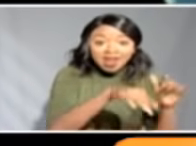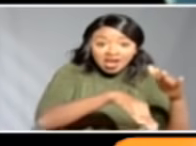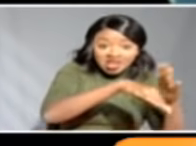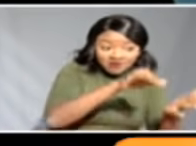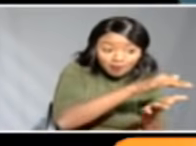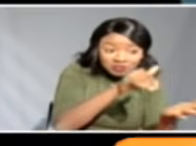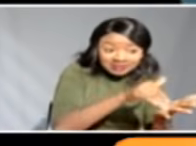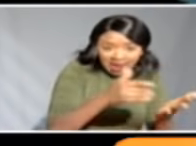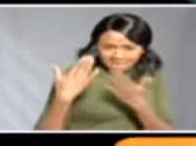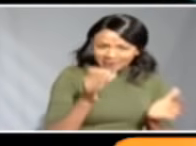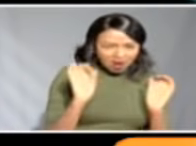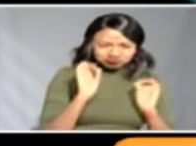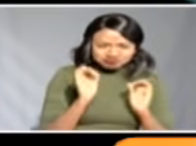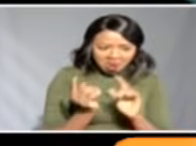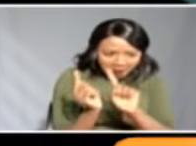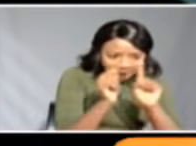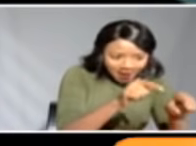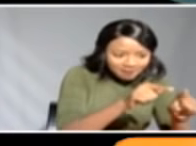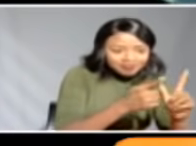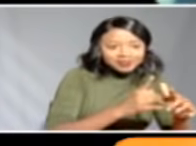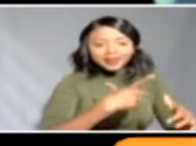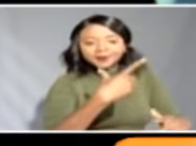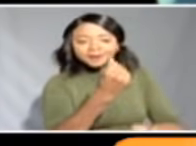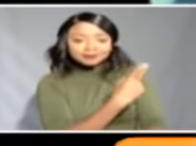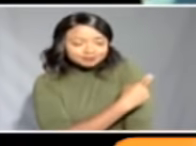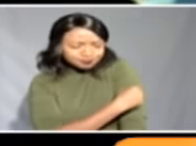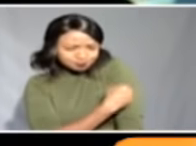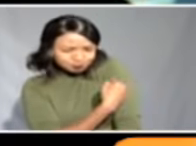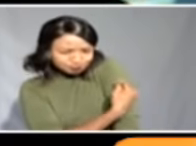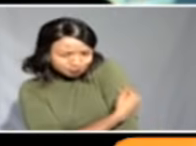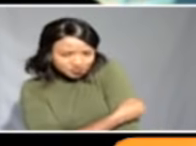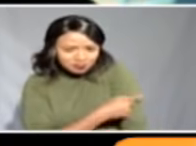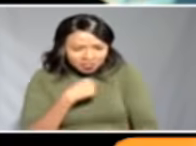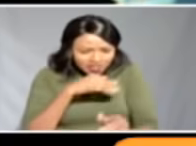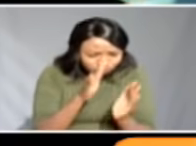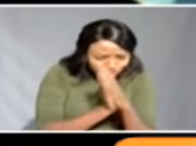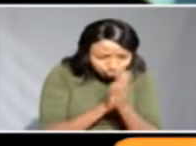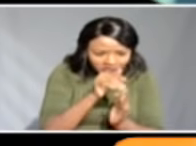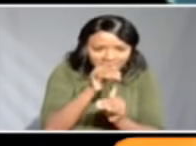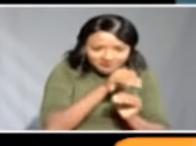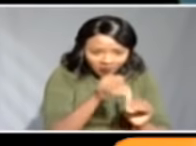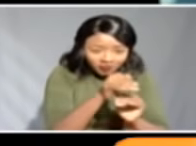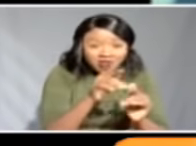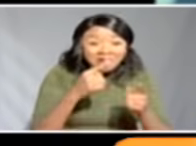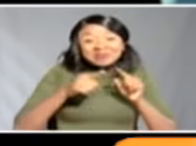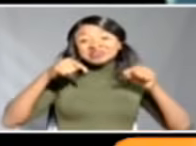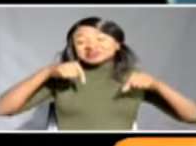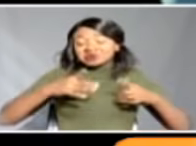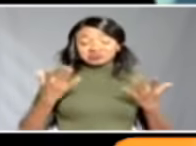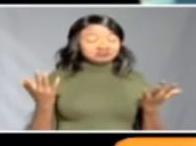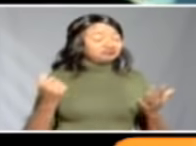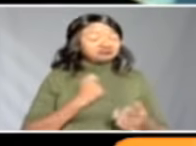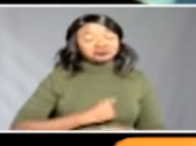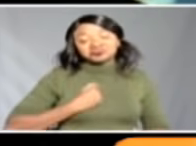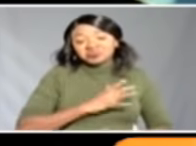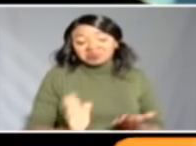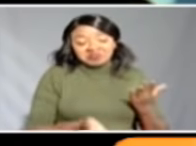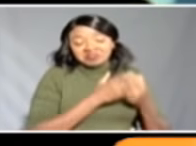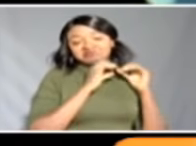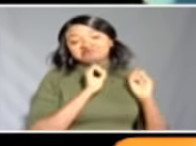jaoga tumpeleke tena hospitali ndio nifuatilie hiyo maneno. Lakini saa hii